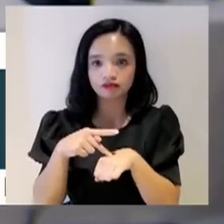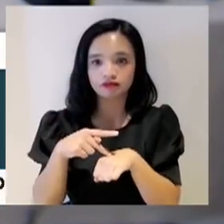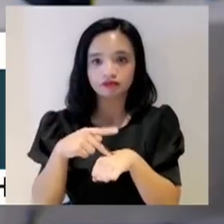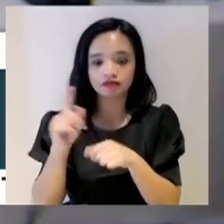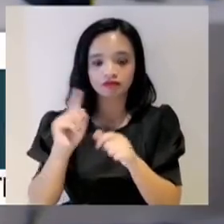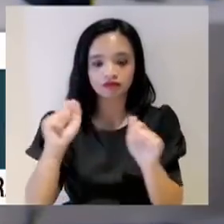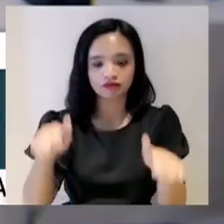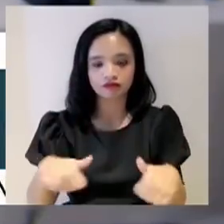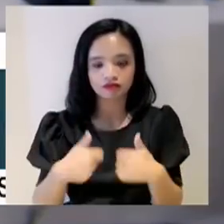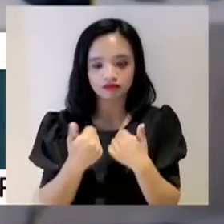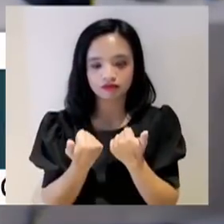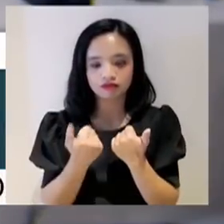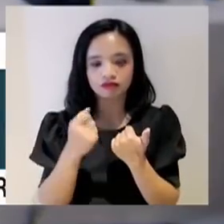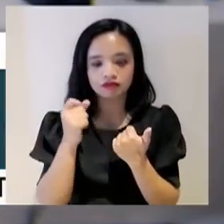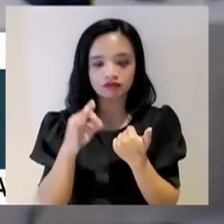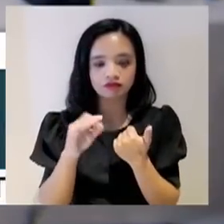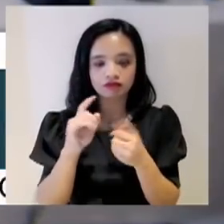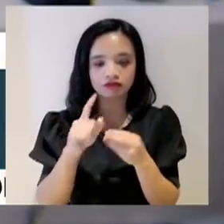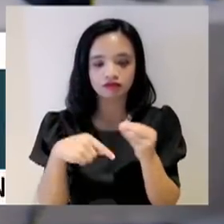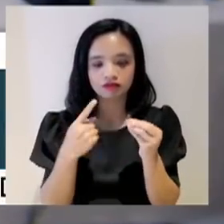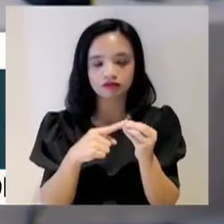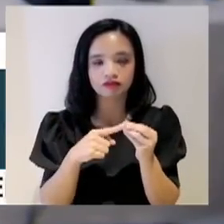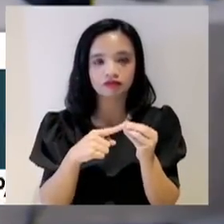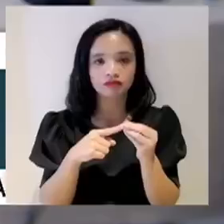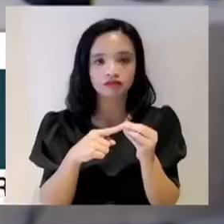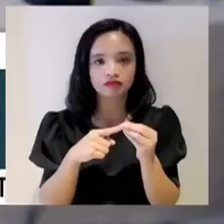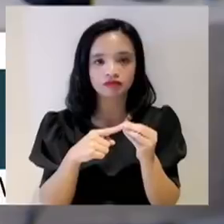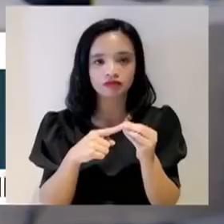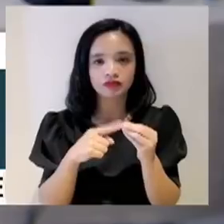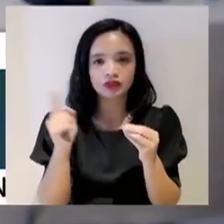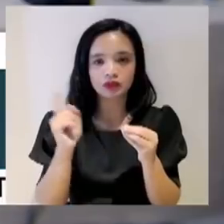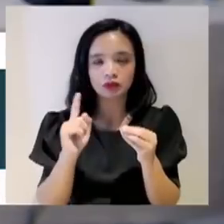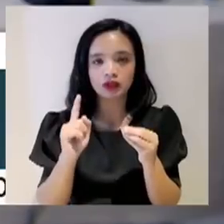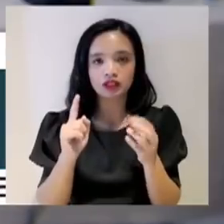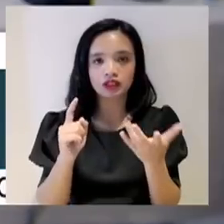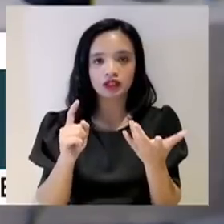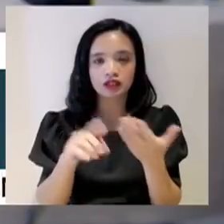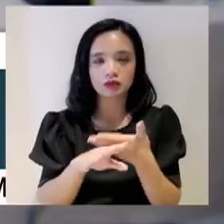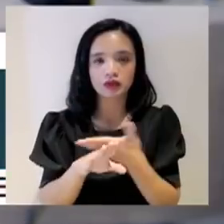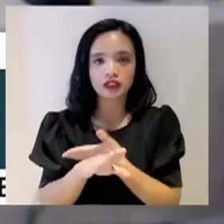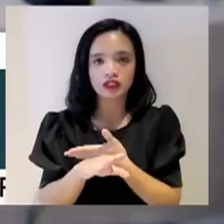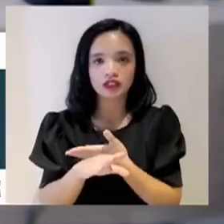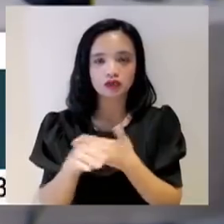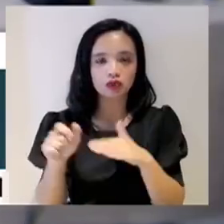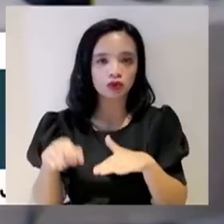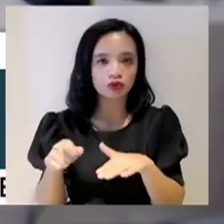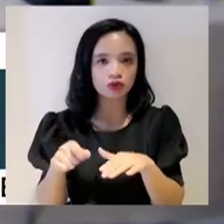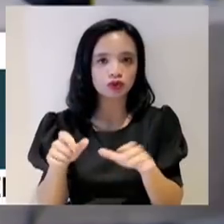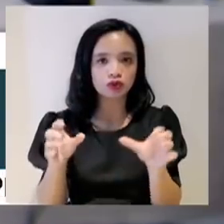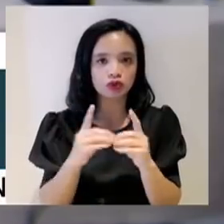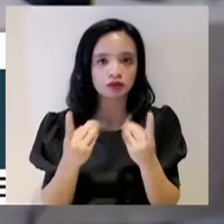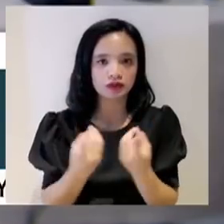on the ground that the impugned decision of the pre-trial chamber is not a decision on jurisdiction.